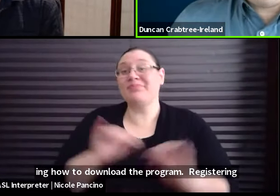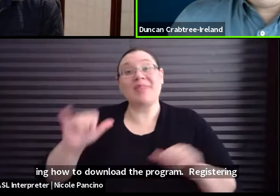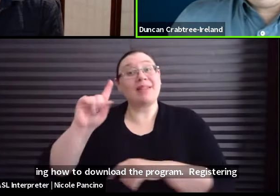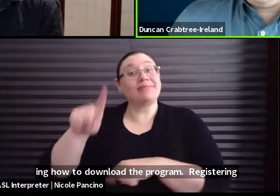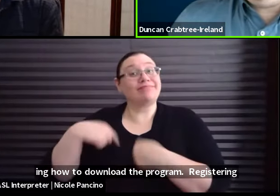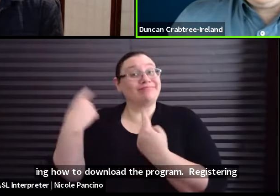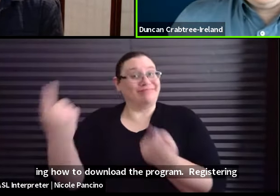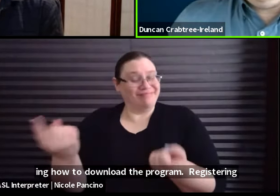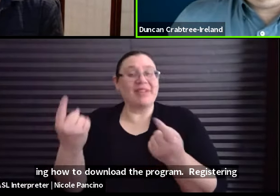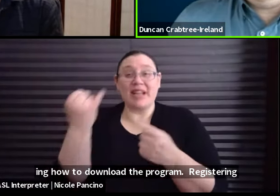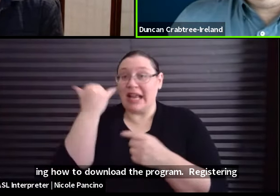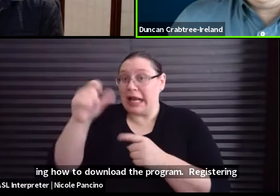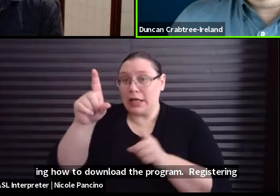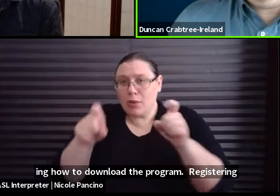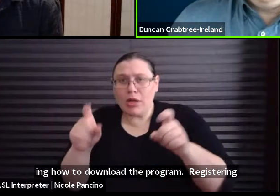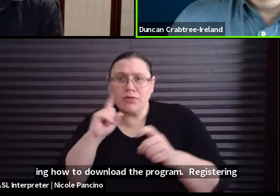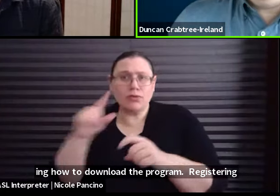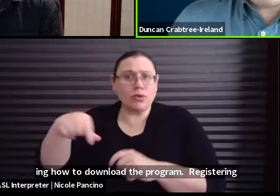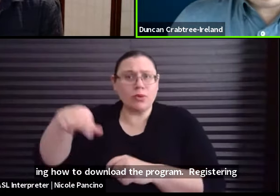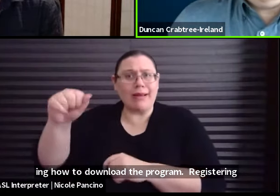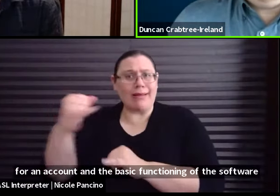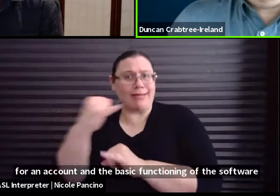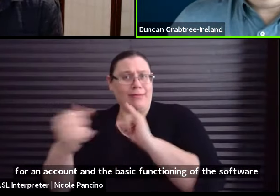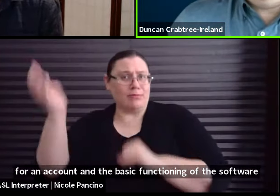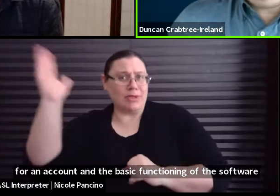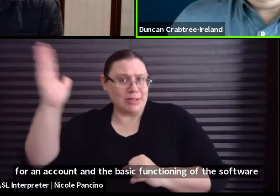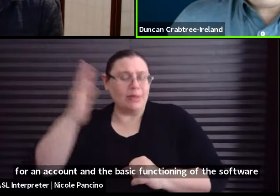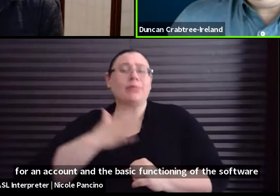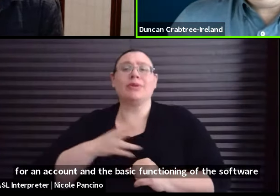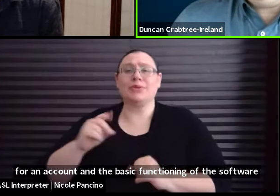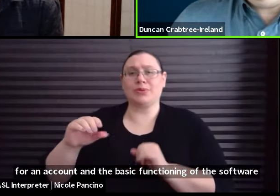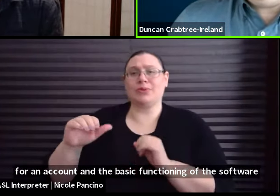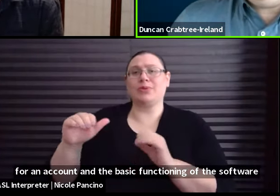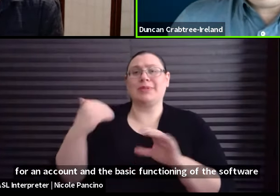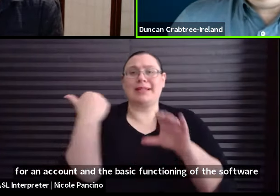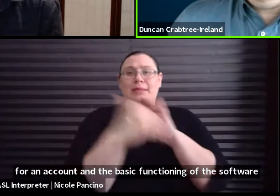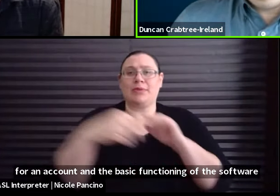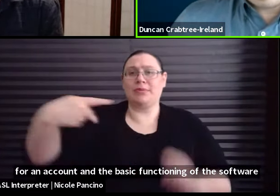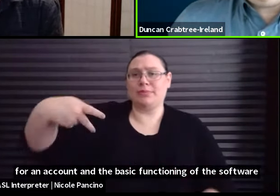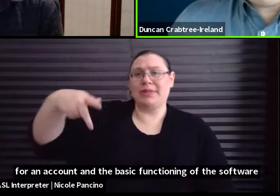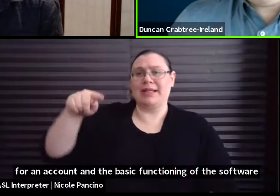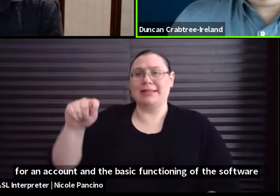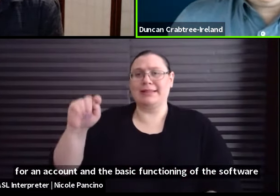questions for the Q&A at the end of the presentation, please email them to